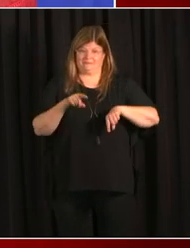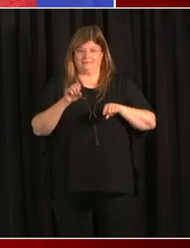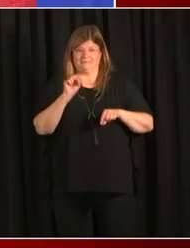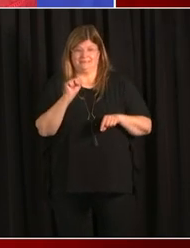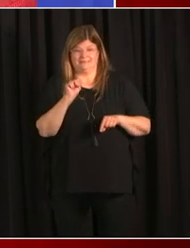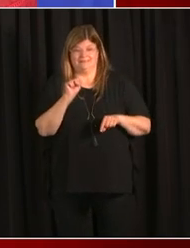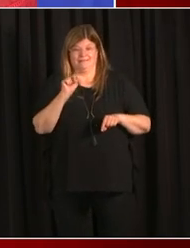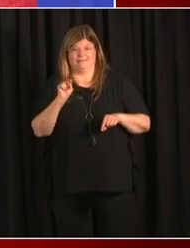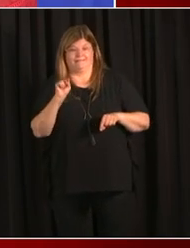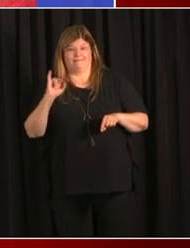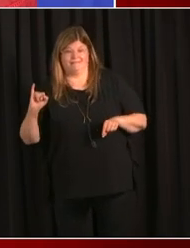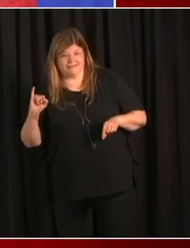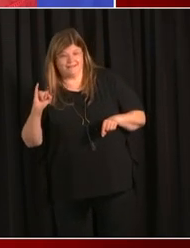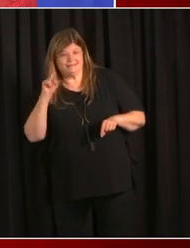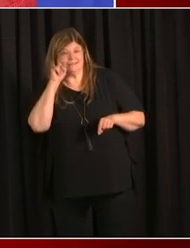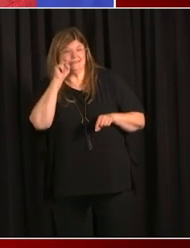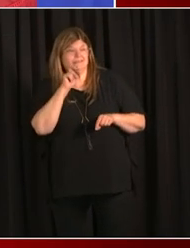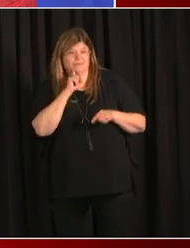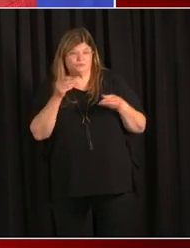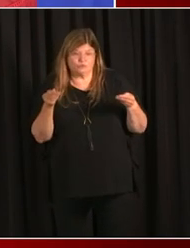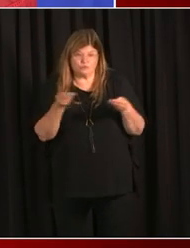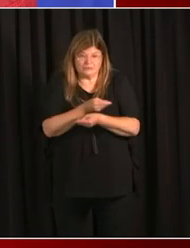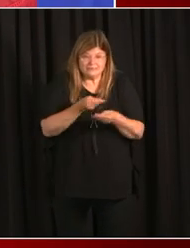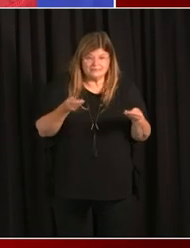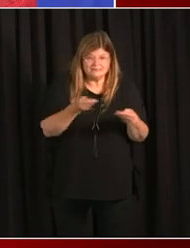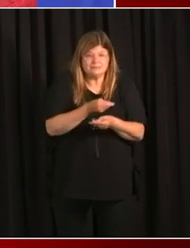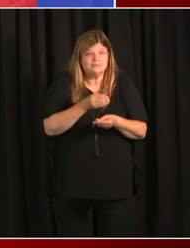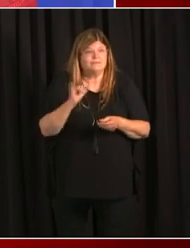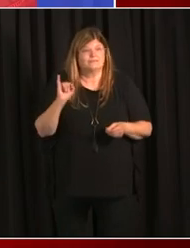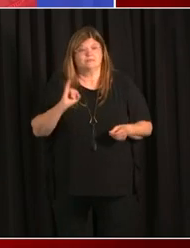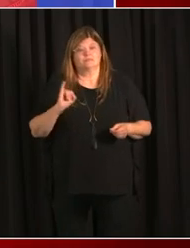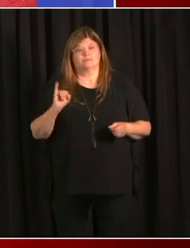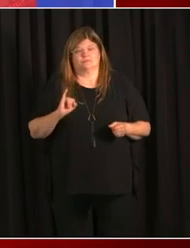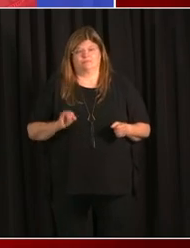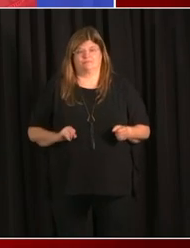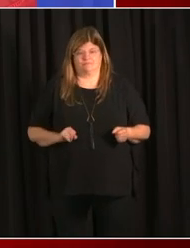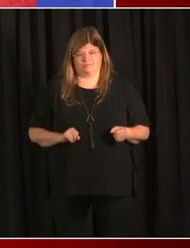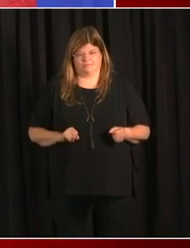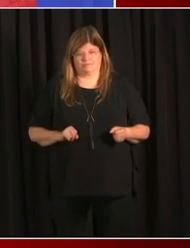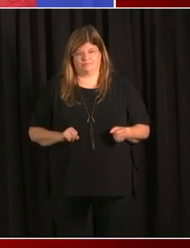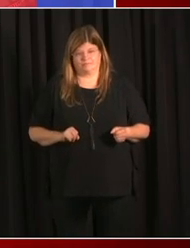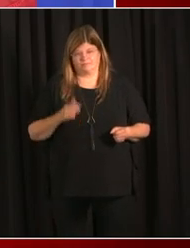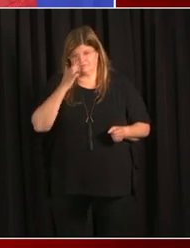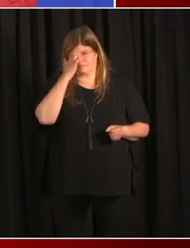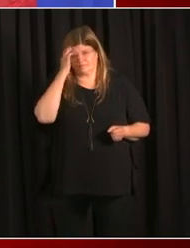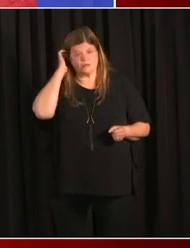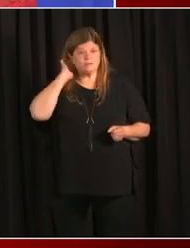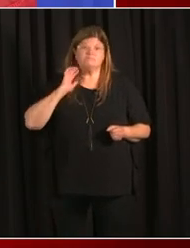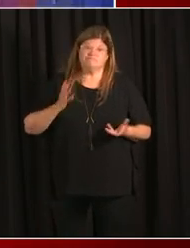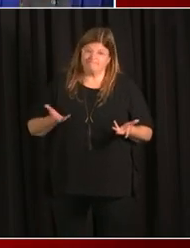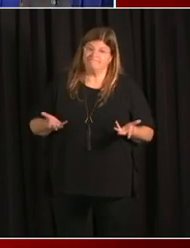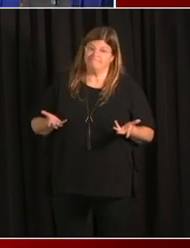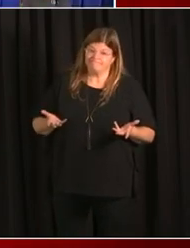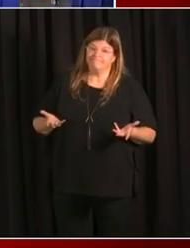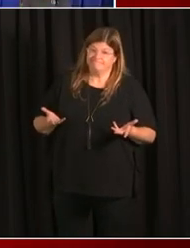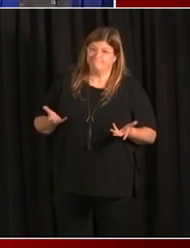transmitted diseases in the city? Yes, so we have,